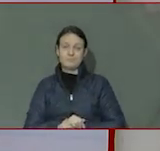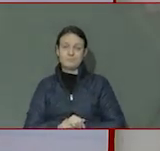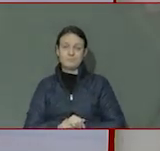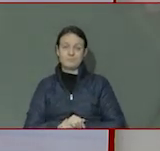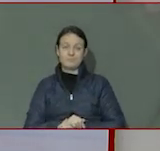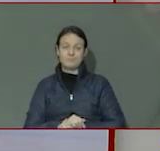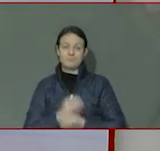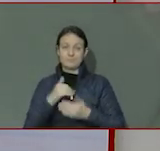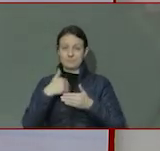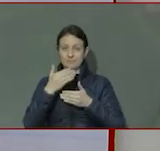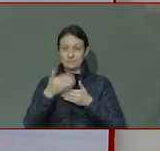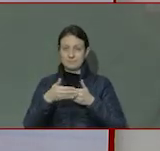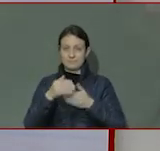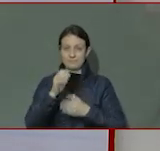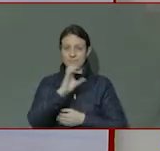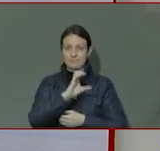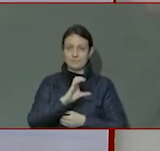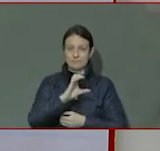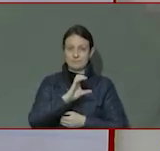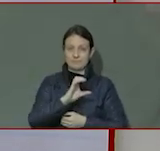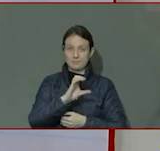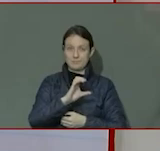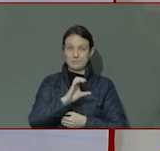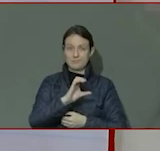Therefore, the concentration of hydronium